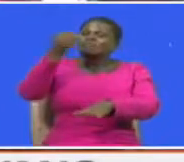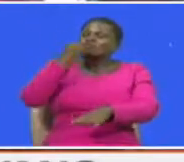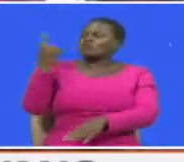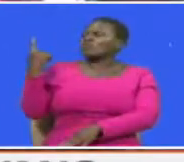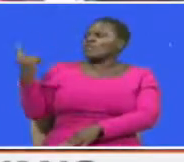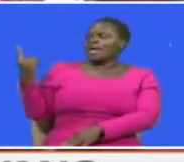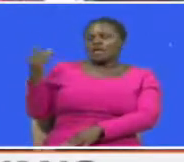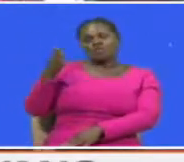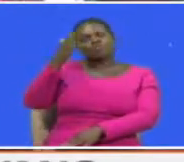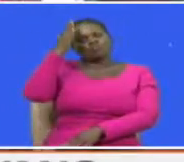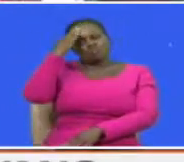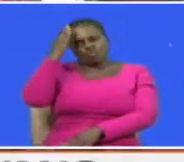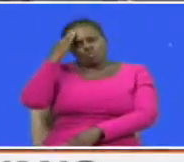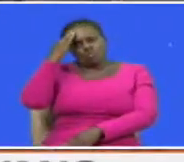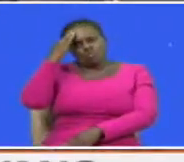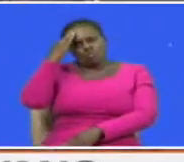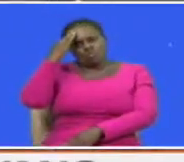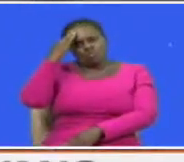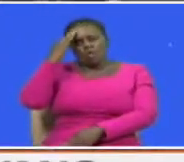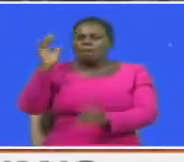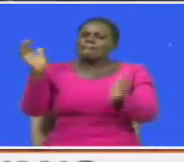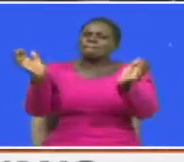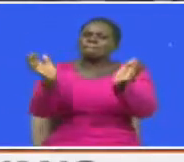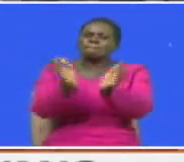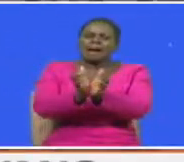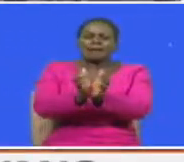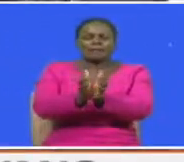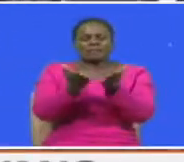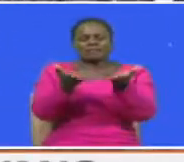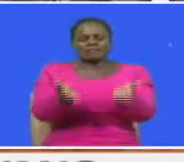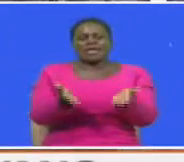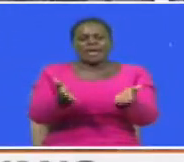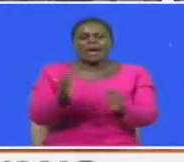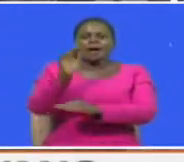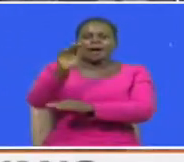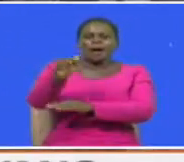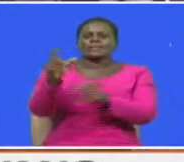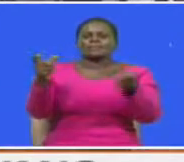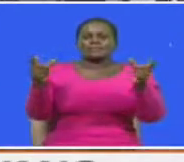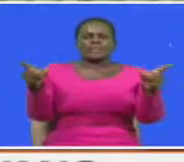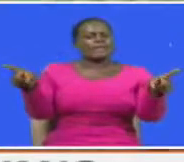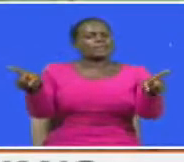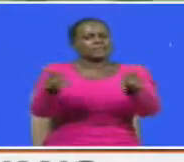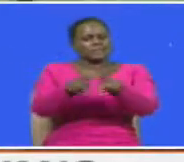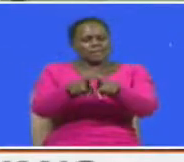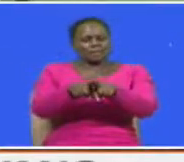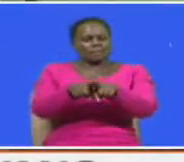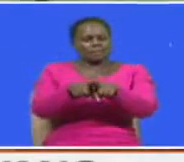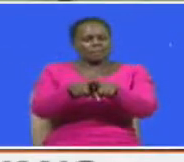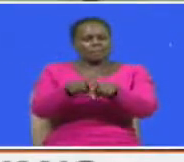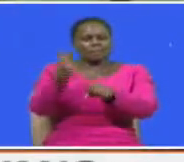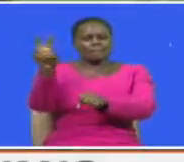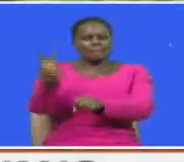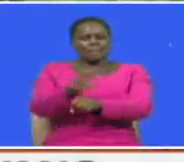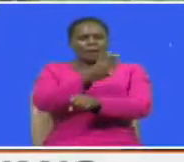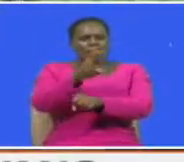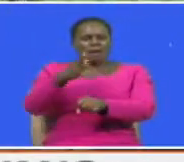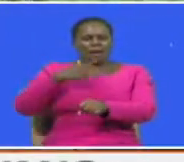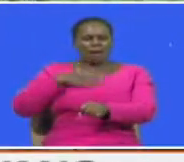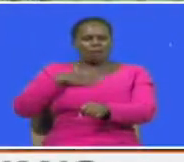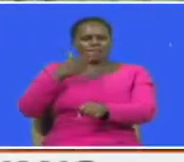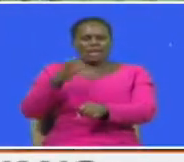mimi najua. That guy will be arrested on the spot. Na tunaomba media pia. Be our